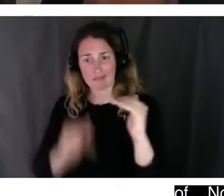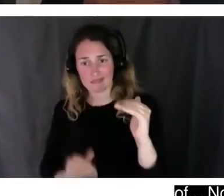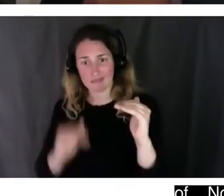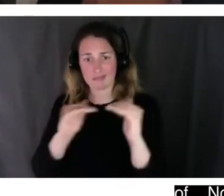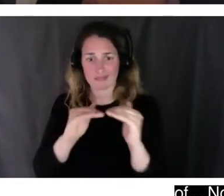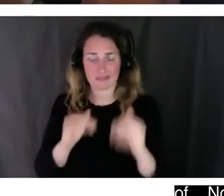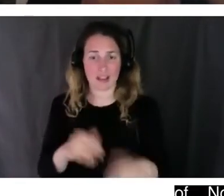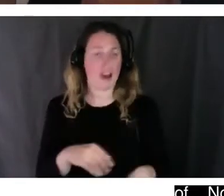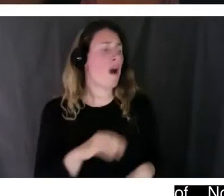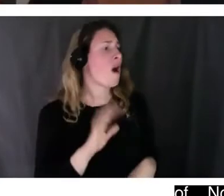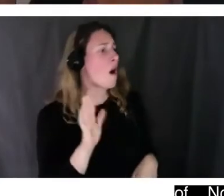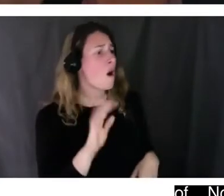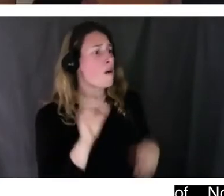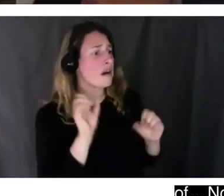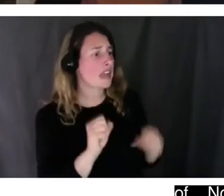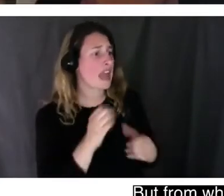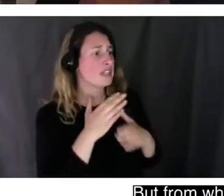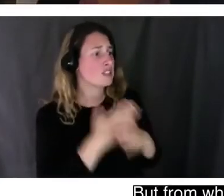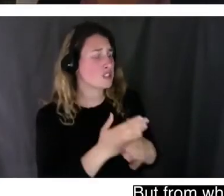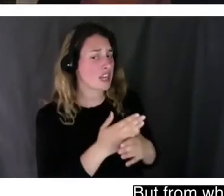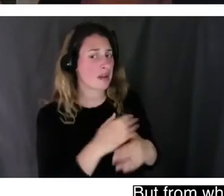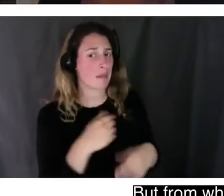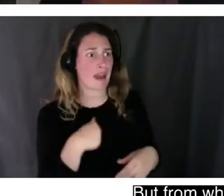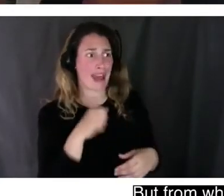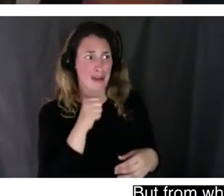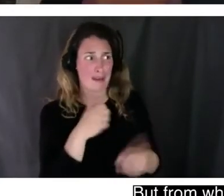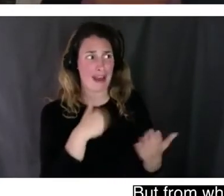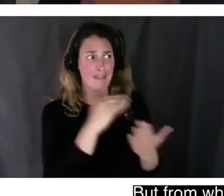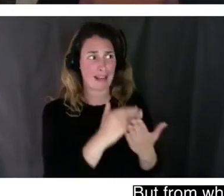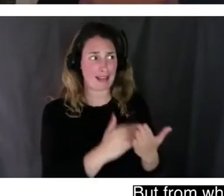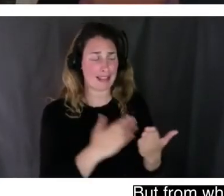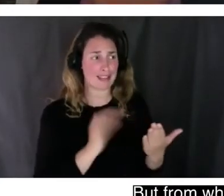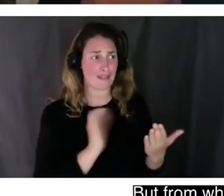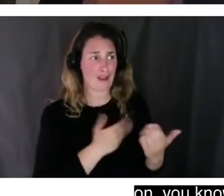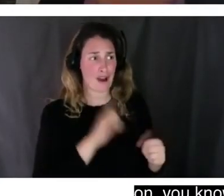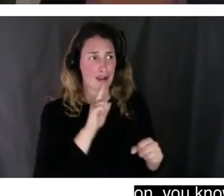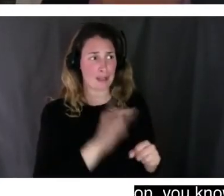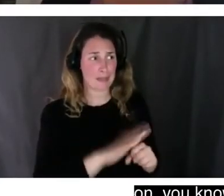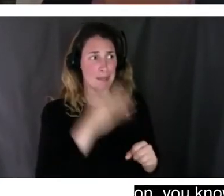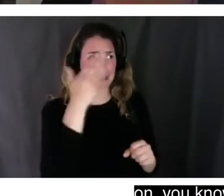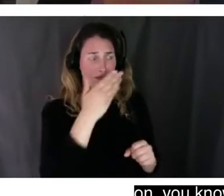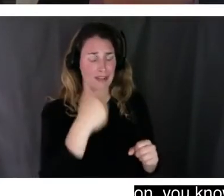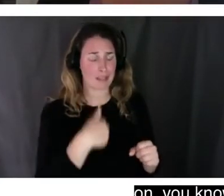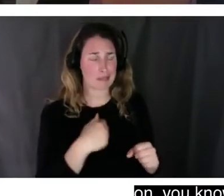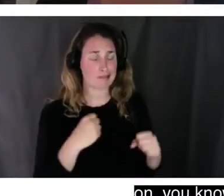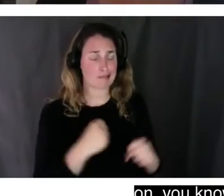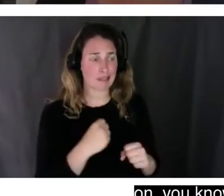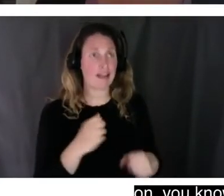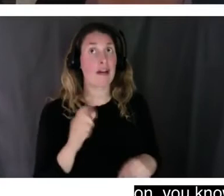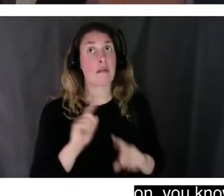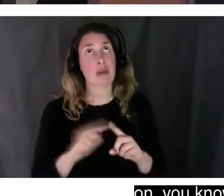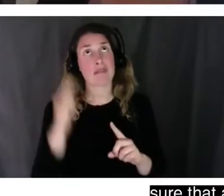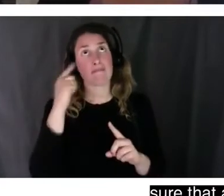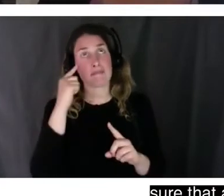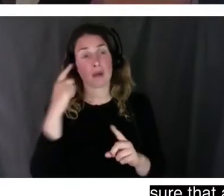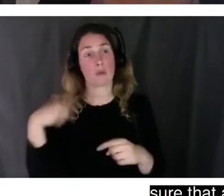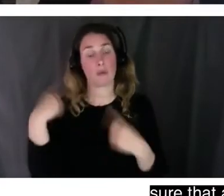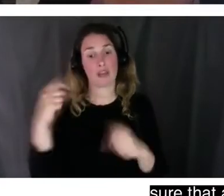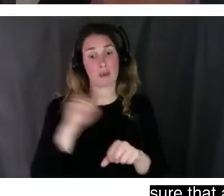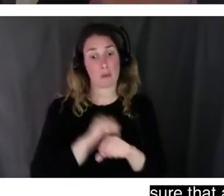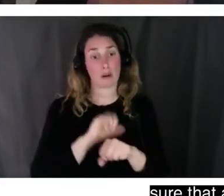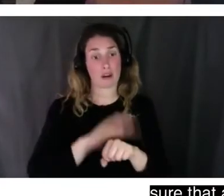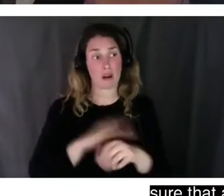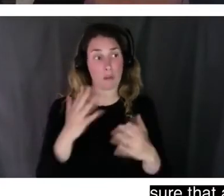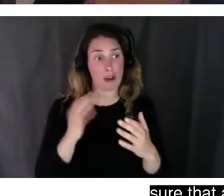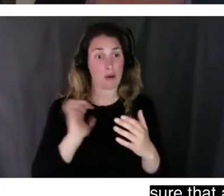no, but just a sense of what. Me, but from what I've been working on, we have an objective to make sure that all